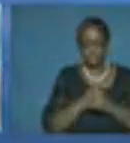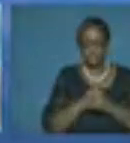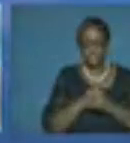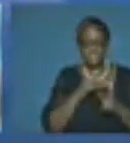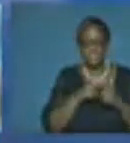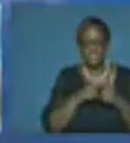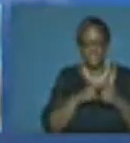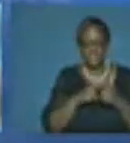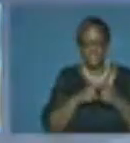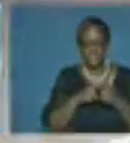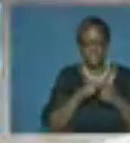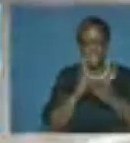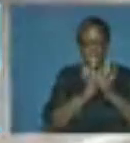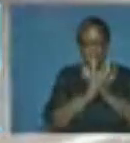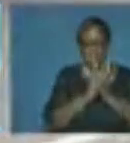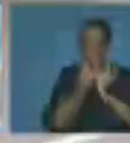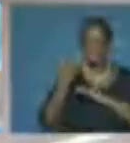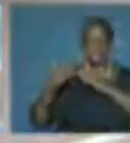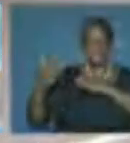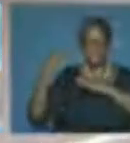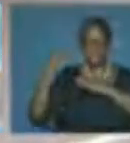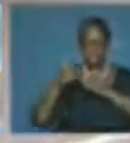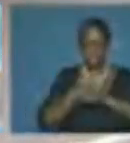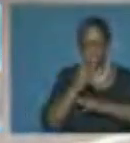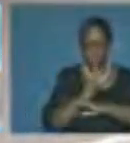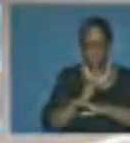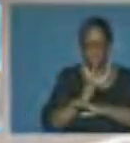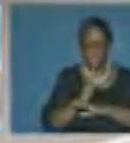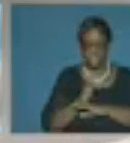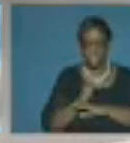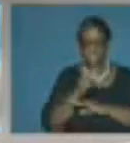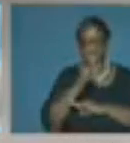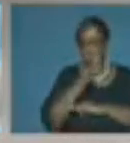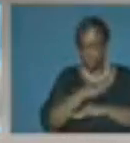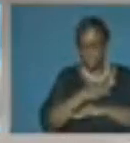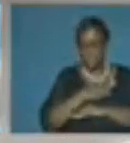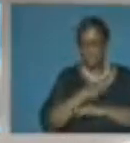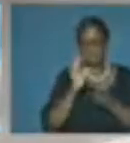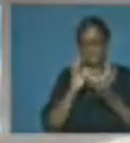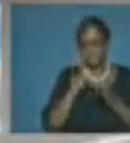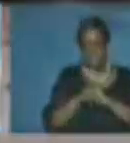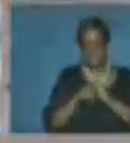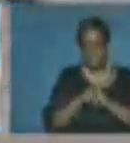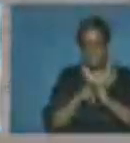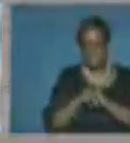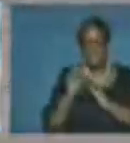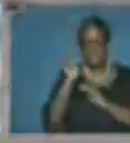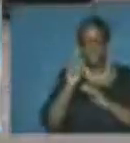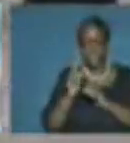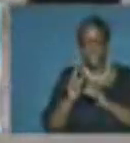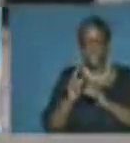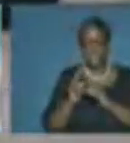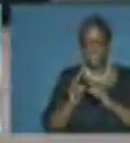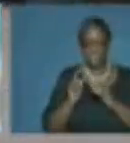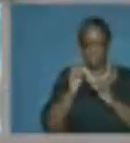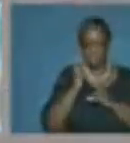It's the latest tragedy coming just hours after a woman here in the capital lost her life under similar circumstances Saturday morning on